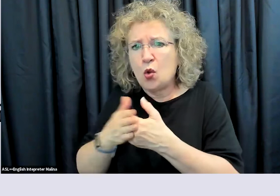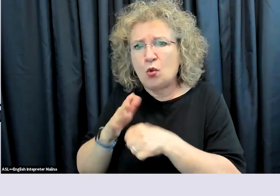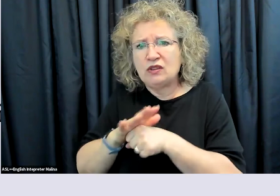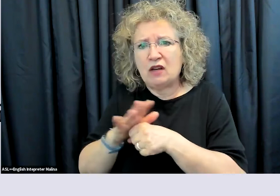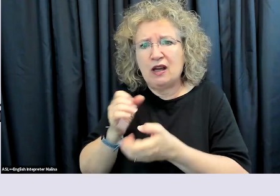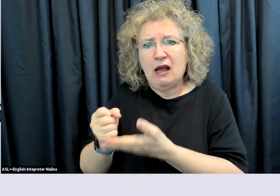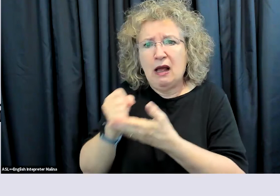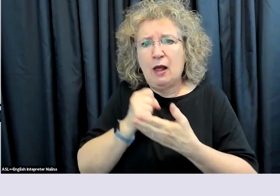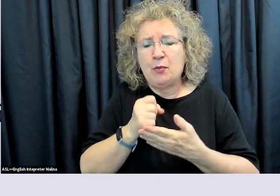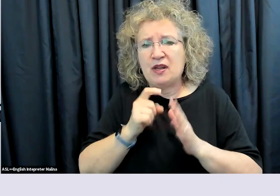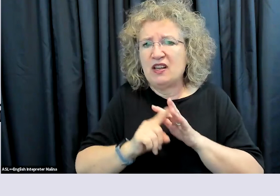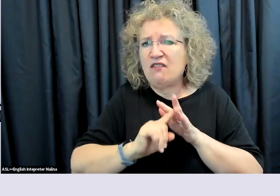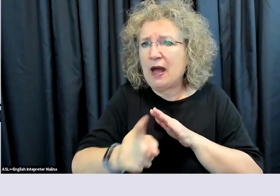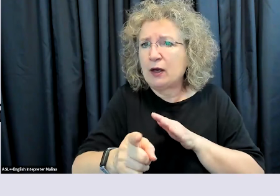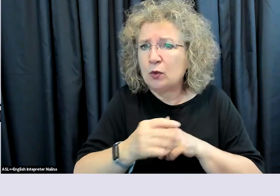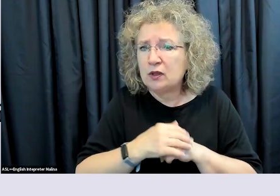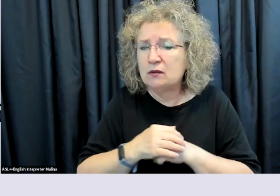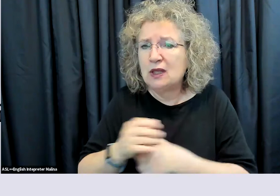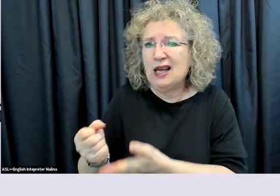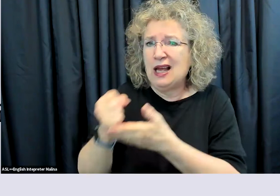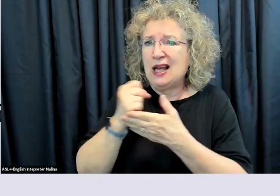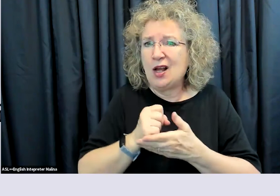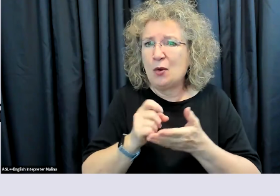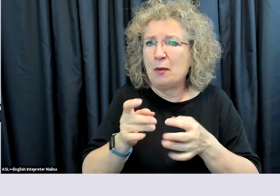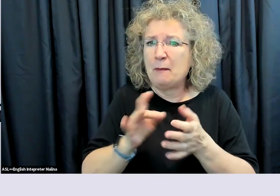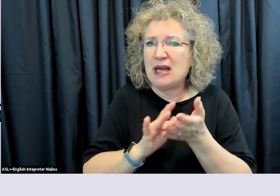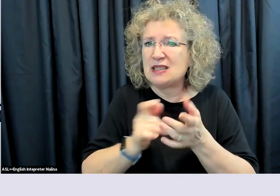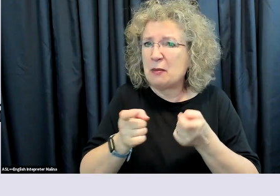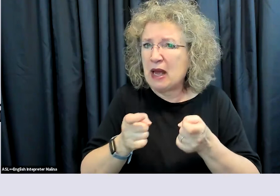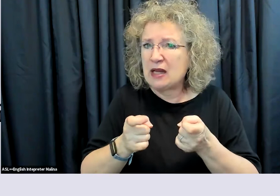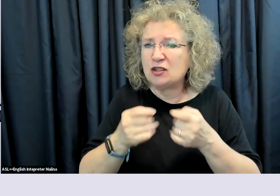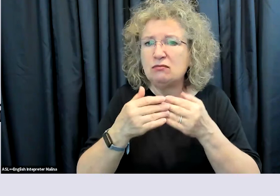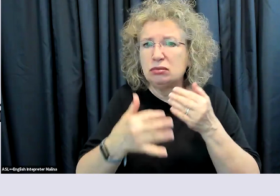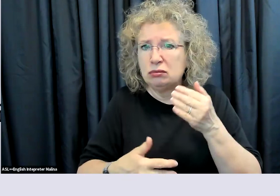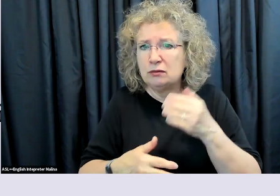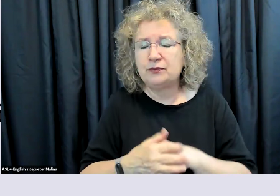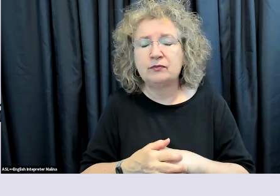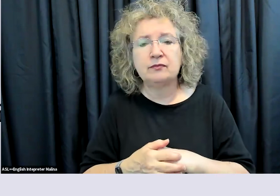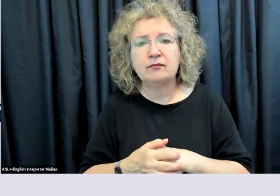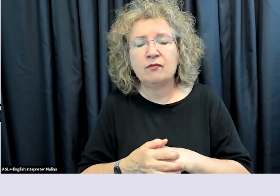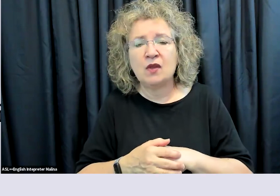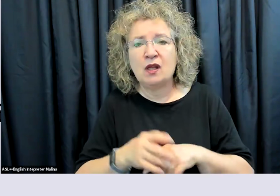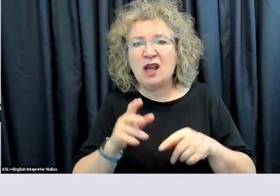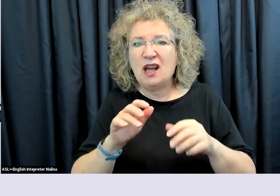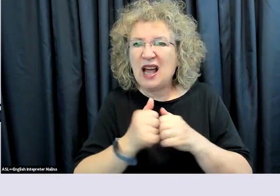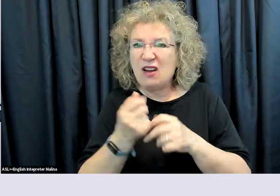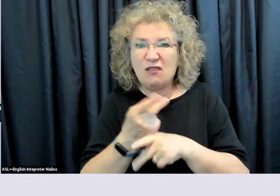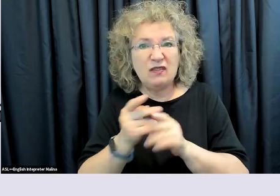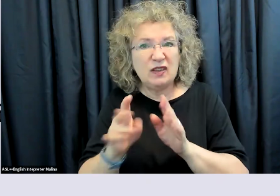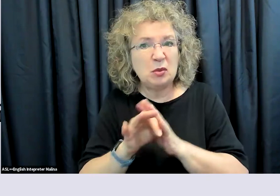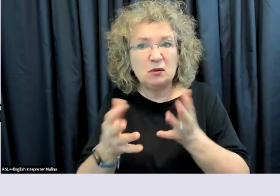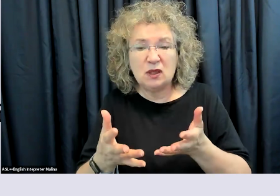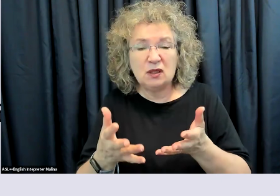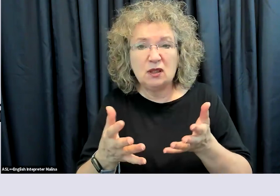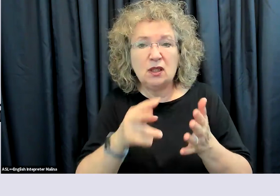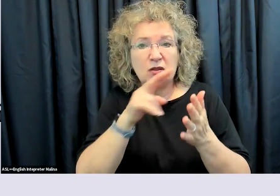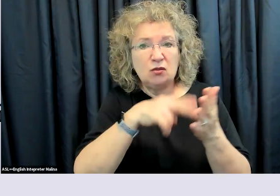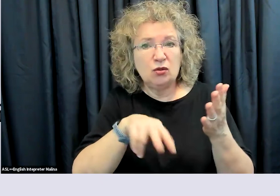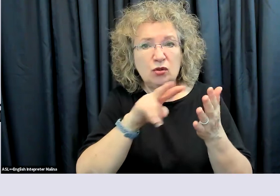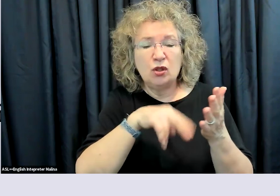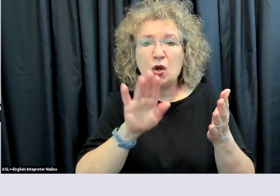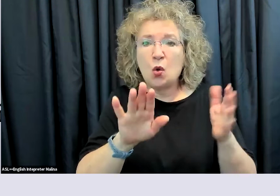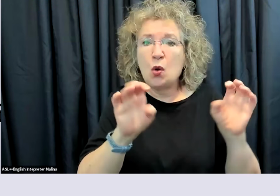your medications, and so forth. Consider your emergency contact list and who it should include. It needs to have